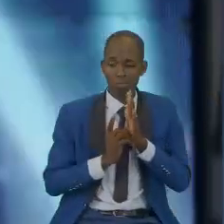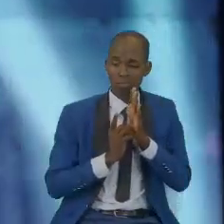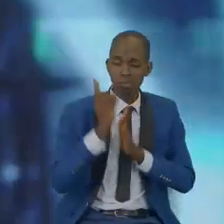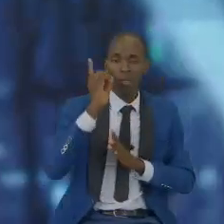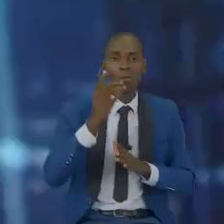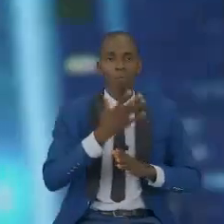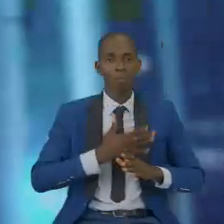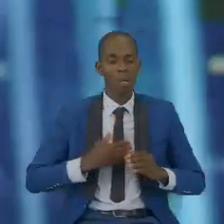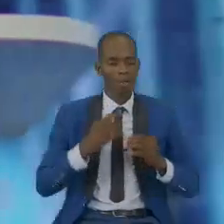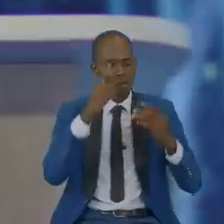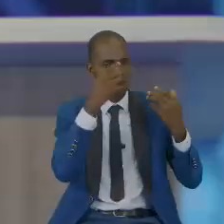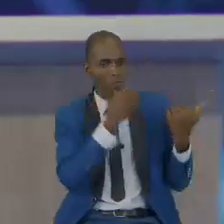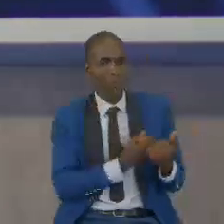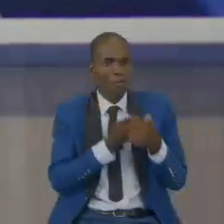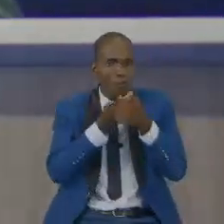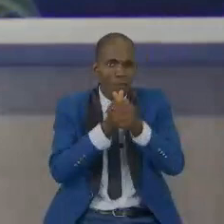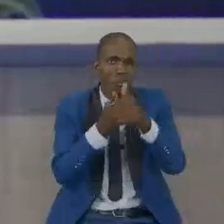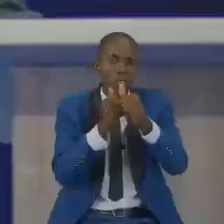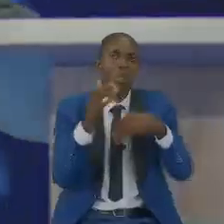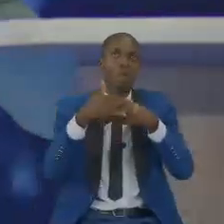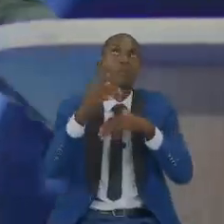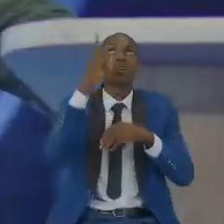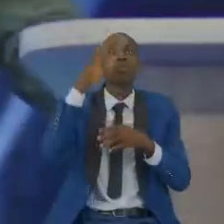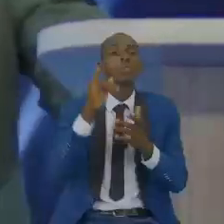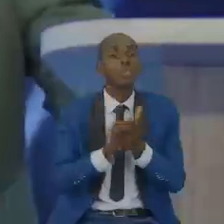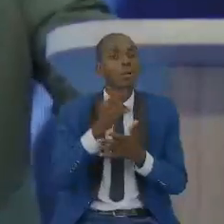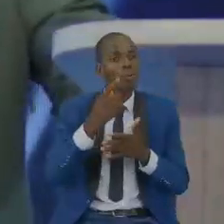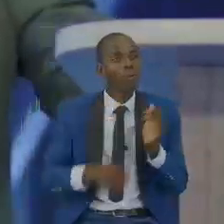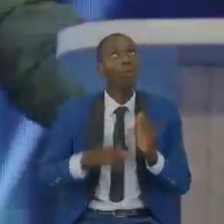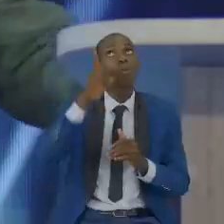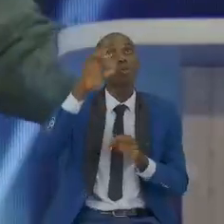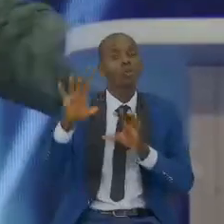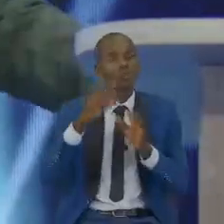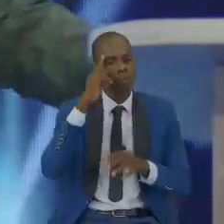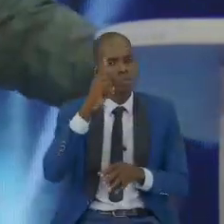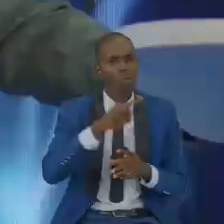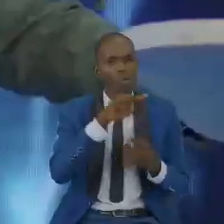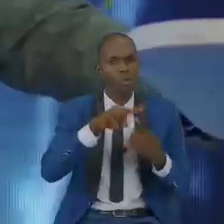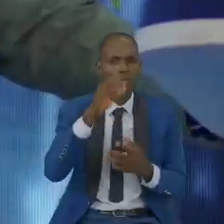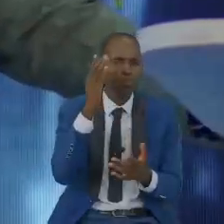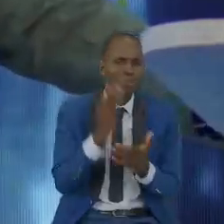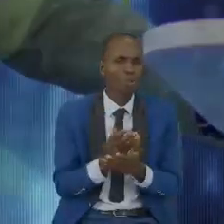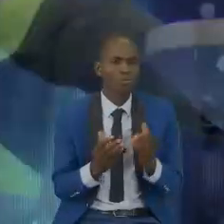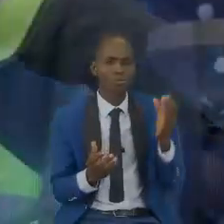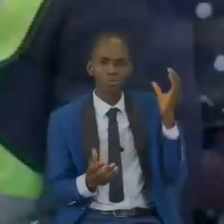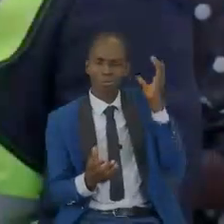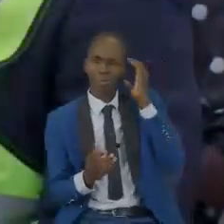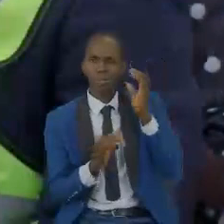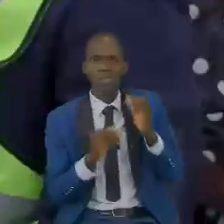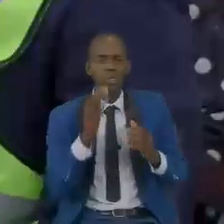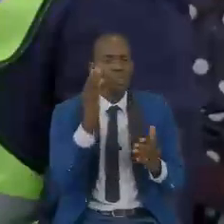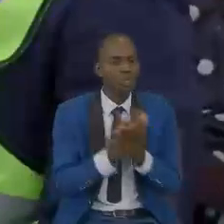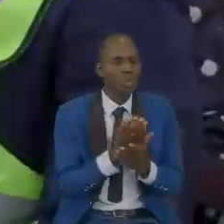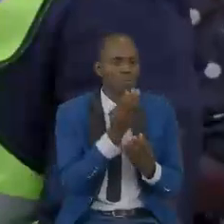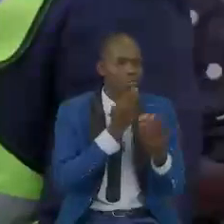faith, following after the Lord. That's what it does for you when you stop hearing what they say in the world, eating what they eat